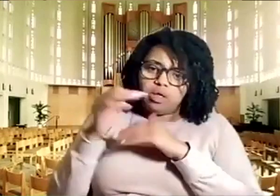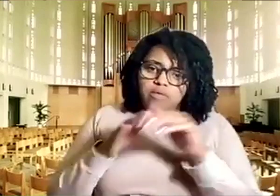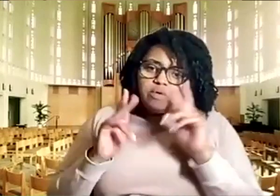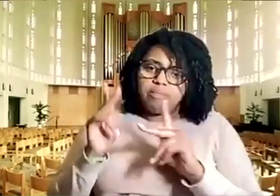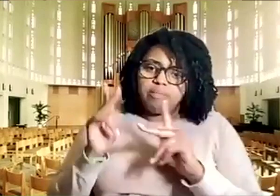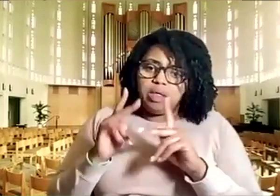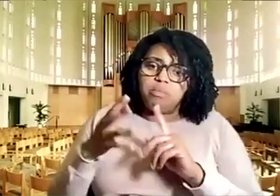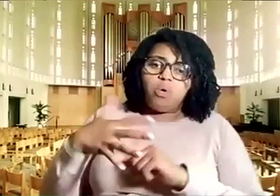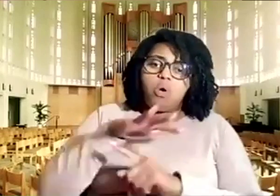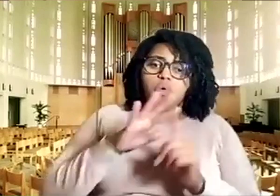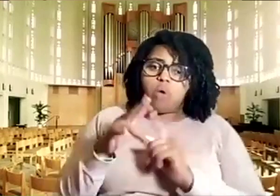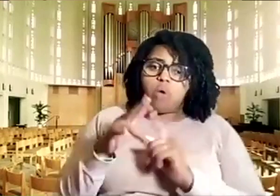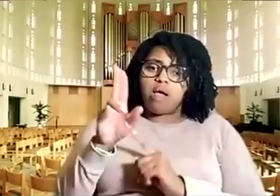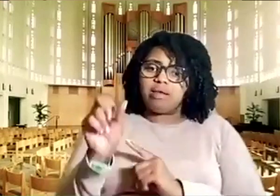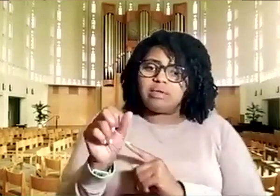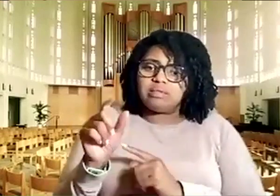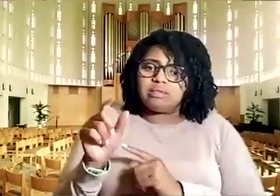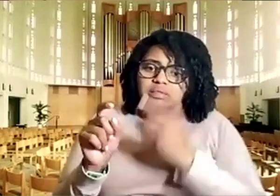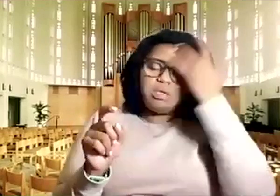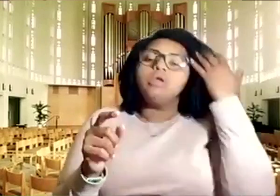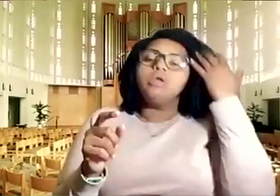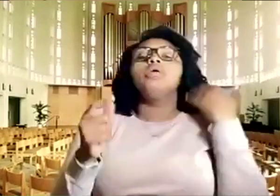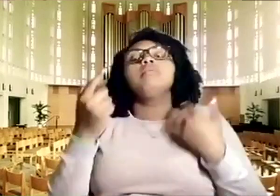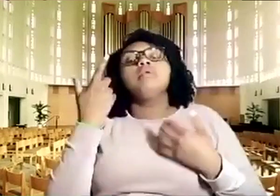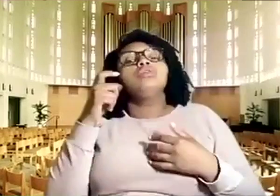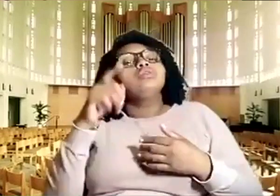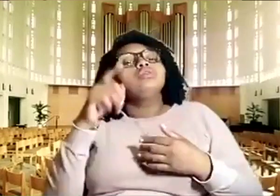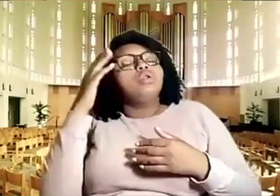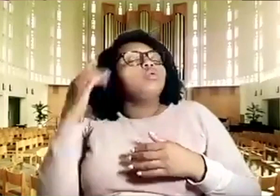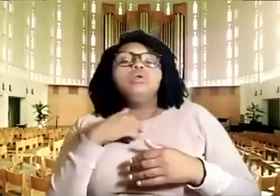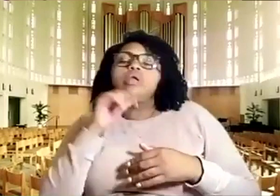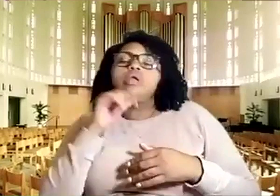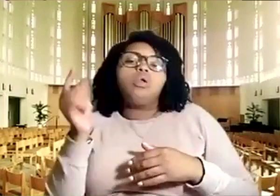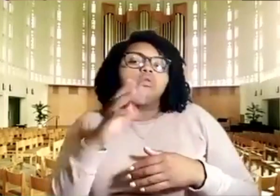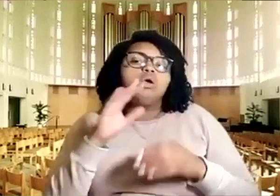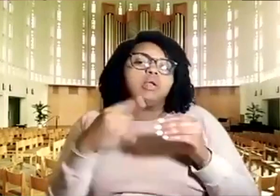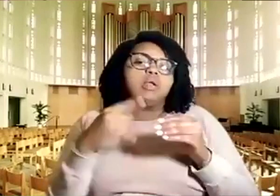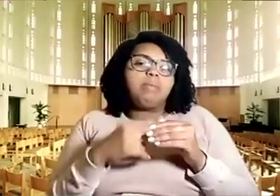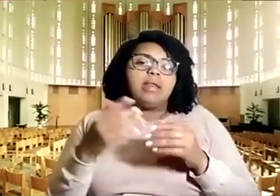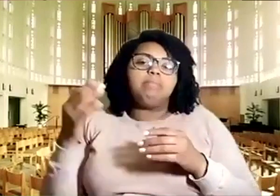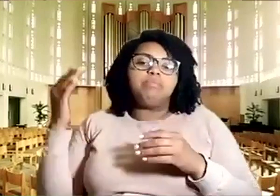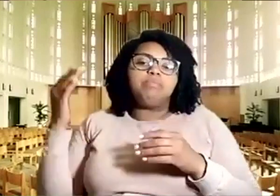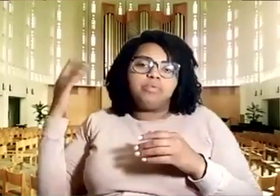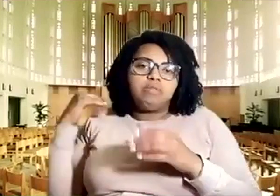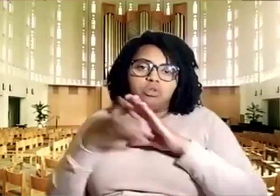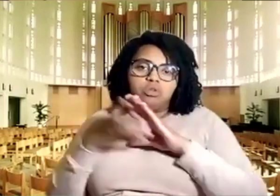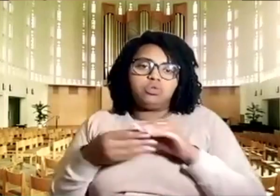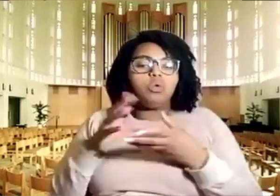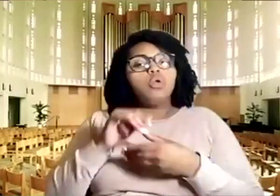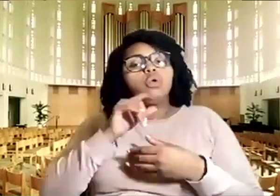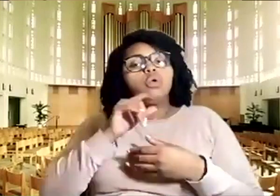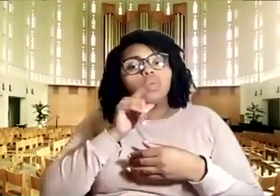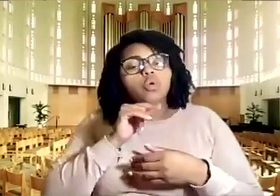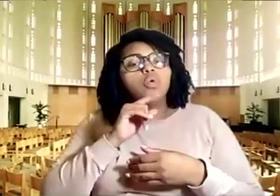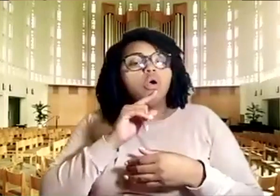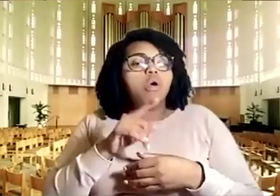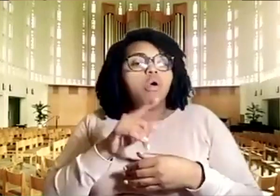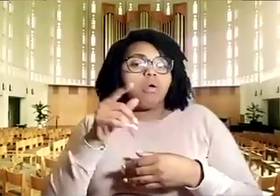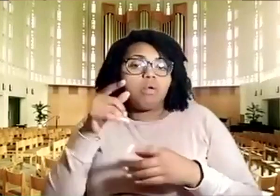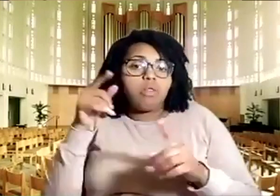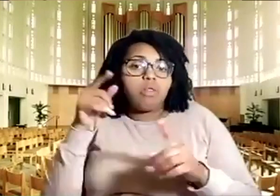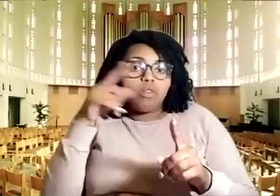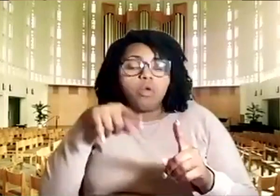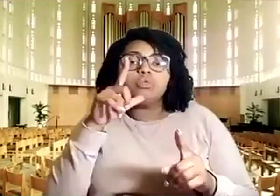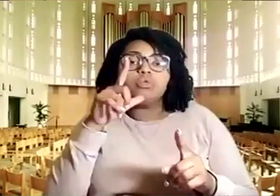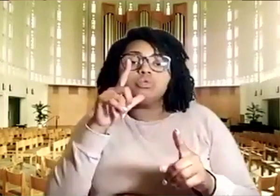we aren't just talking about an ancient story. Who are the ones that we employ to prop us